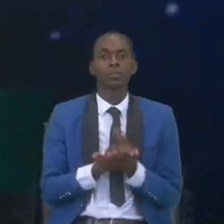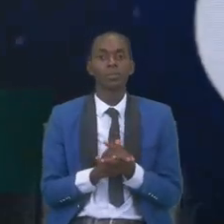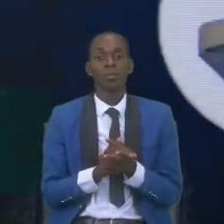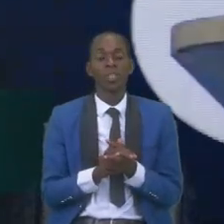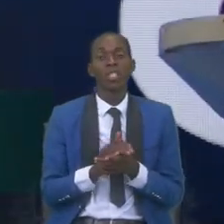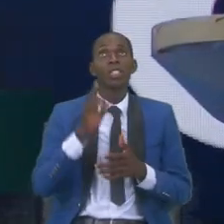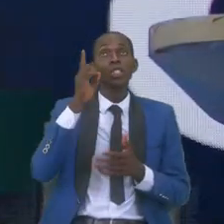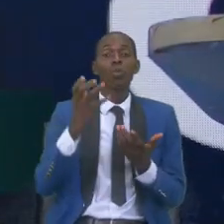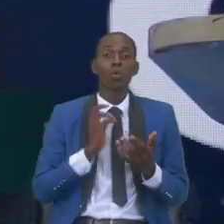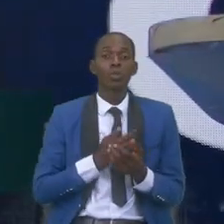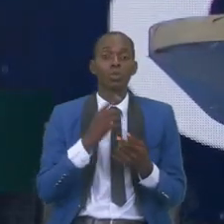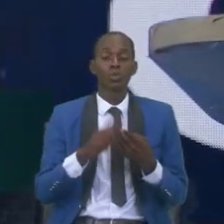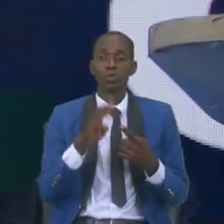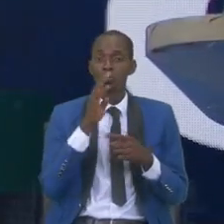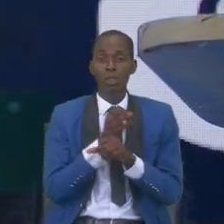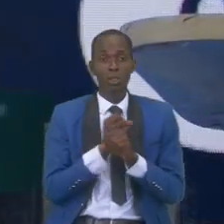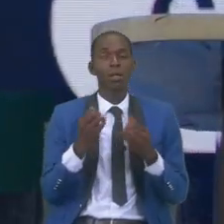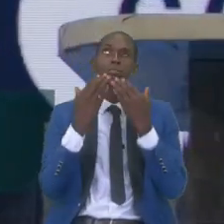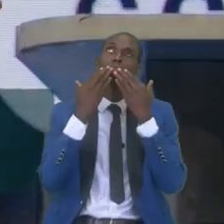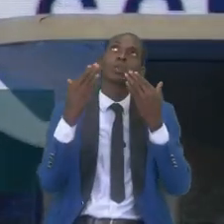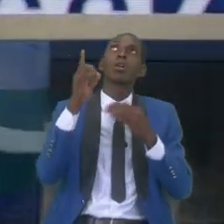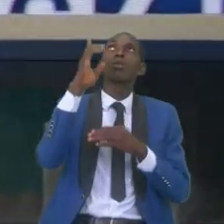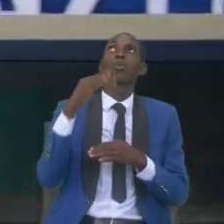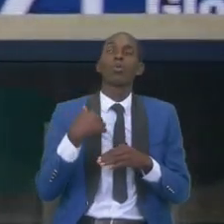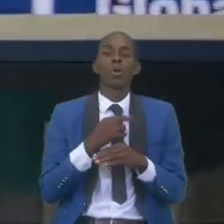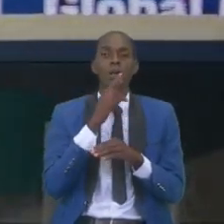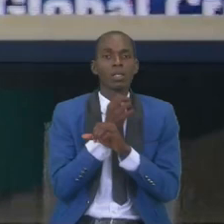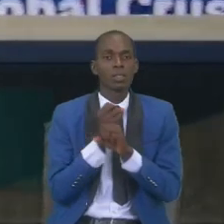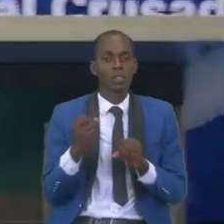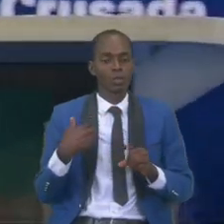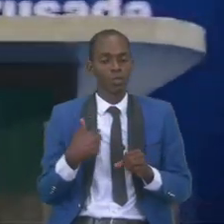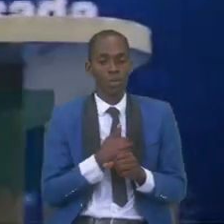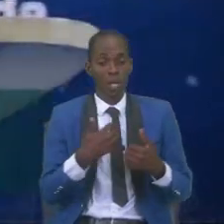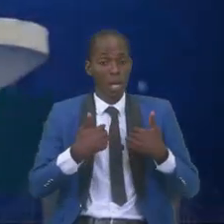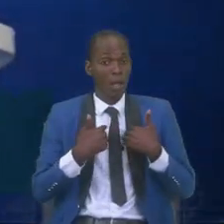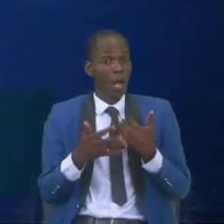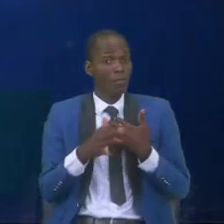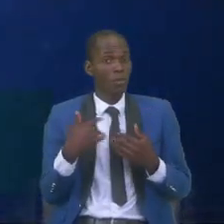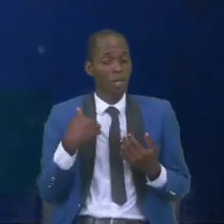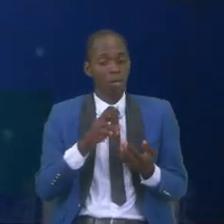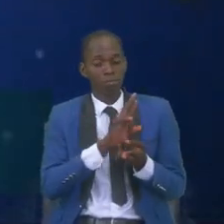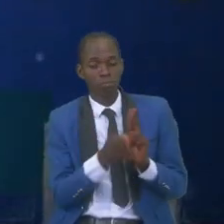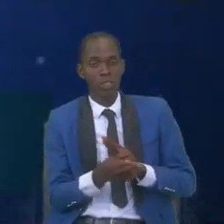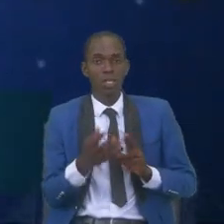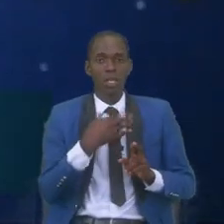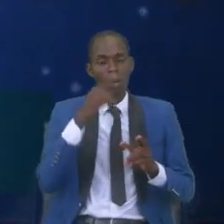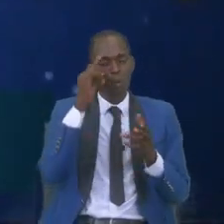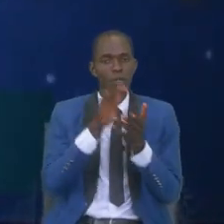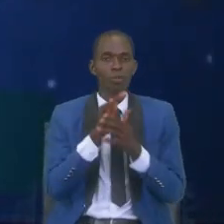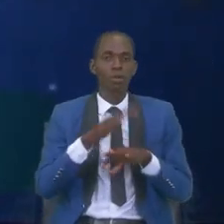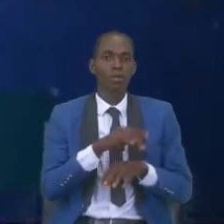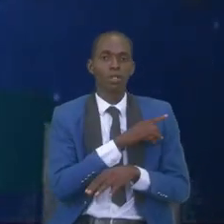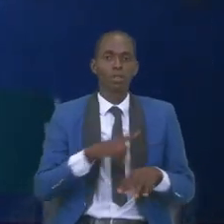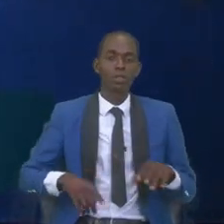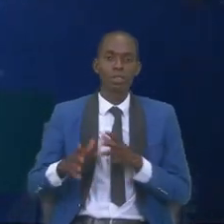be saved, and thank God we're saved if we have repented and believed on the Lord Jesus Christ. But he wants